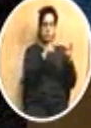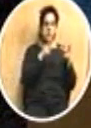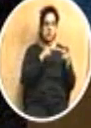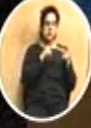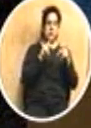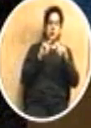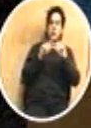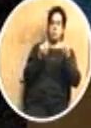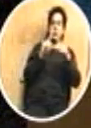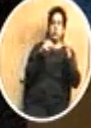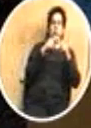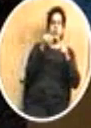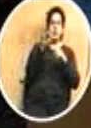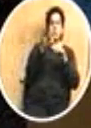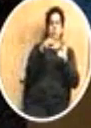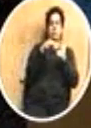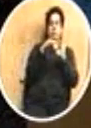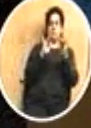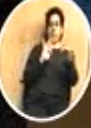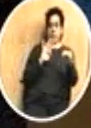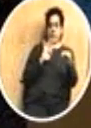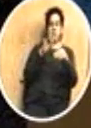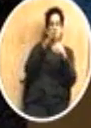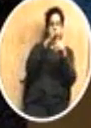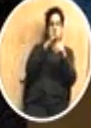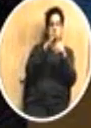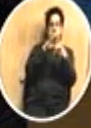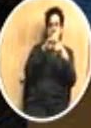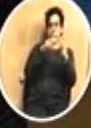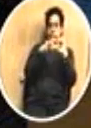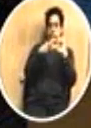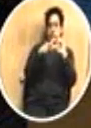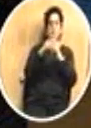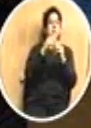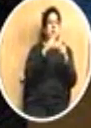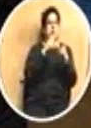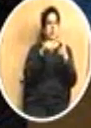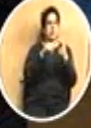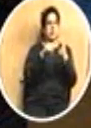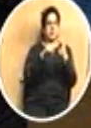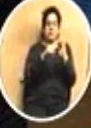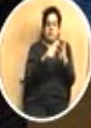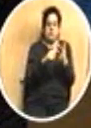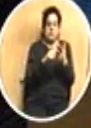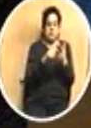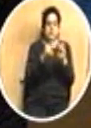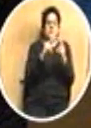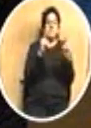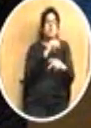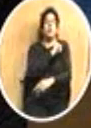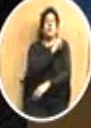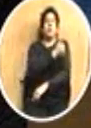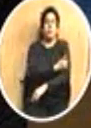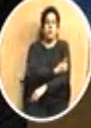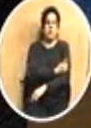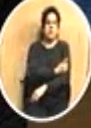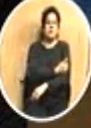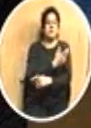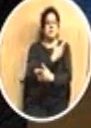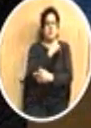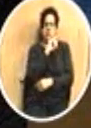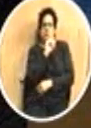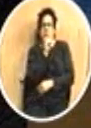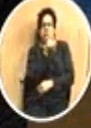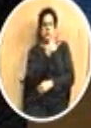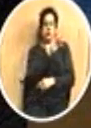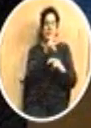this to the vote, then your very authority is in question. Your very